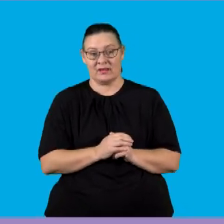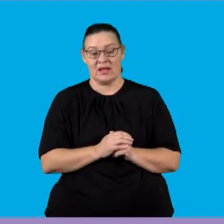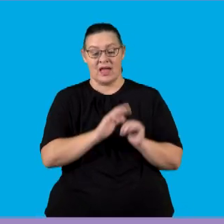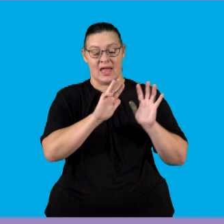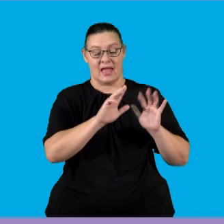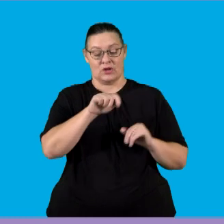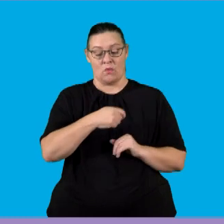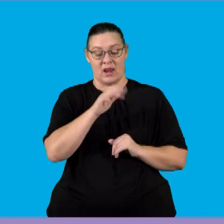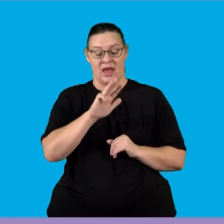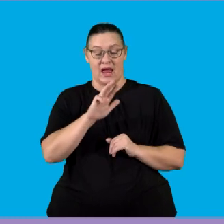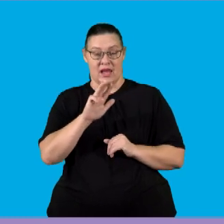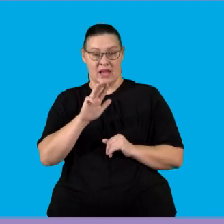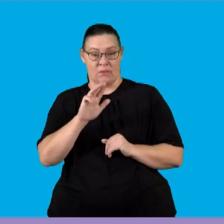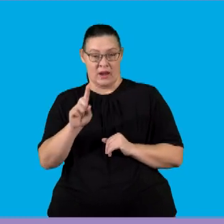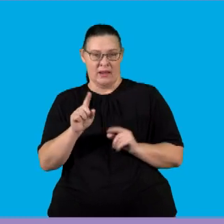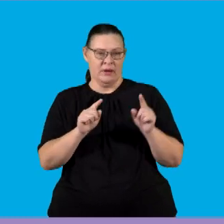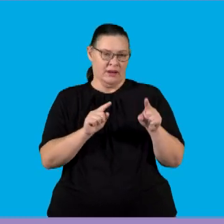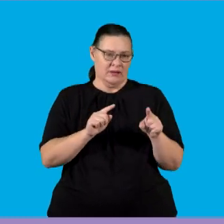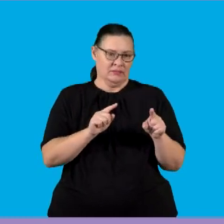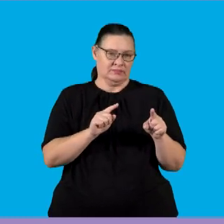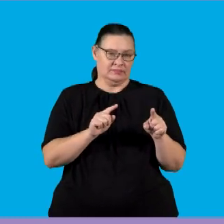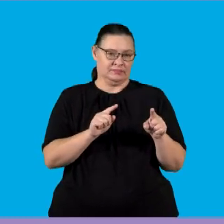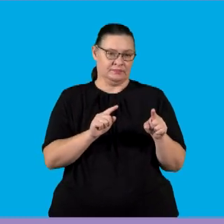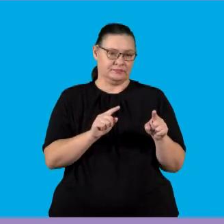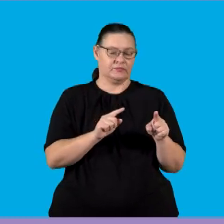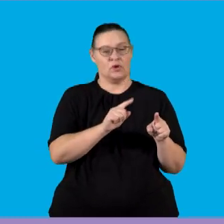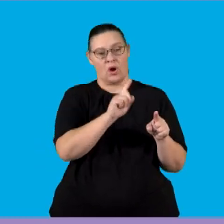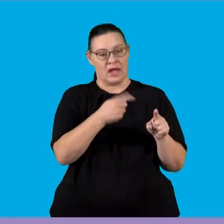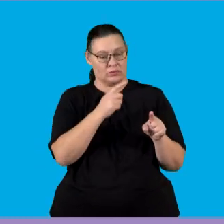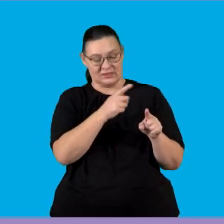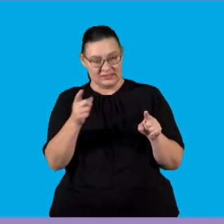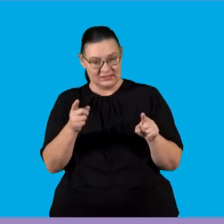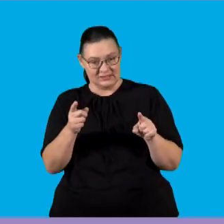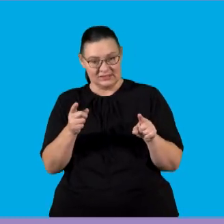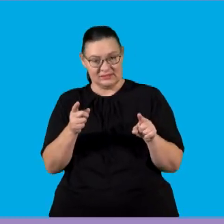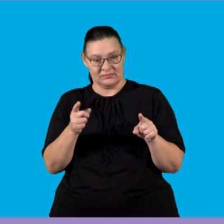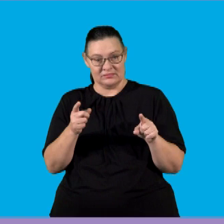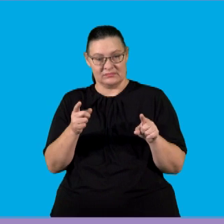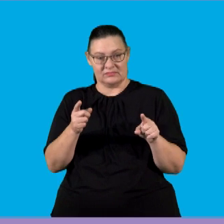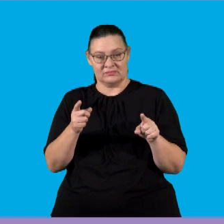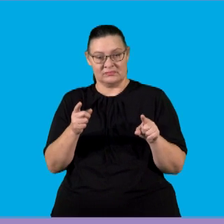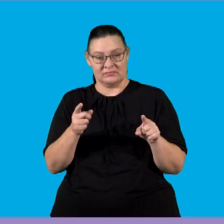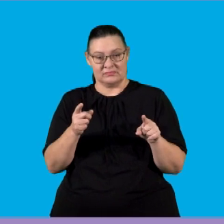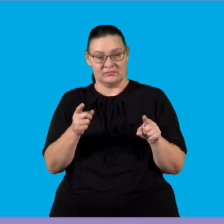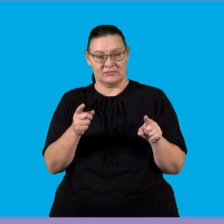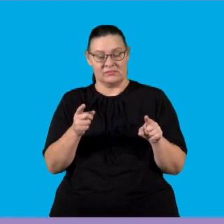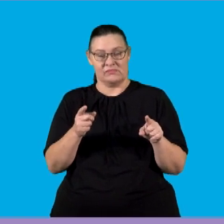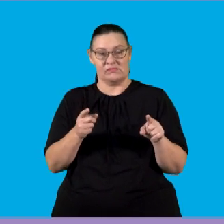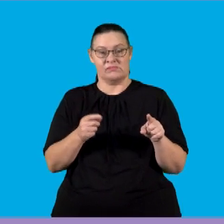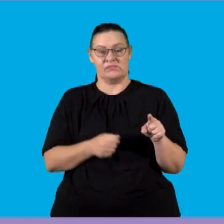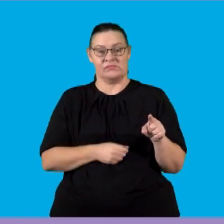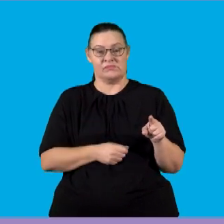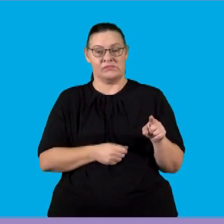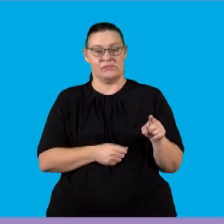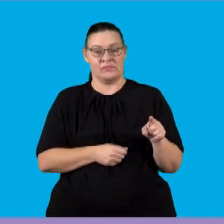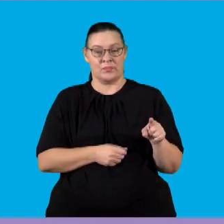our 8,9, our comma is going to be over there. So how many tens are we going to multiply to 8,91 so that we can reach